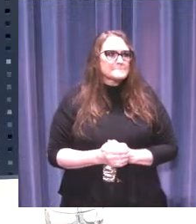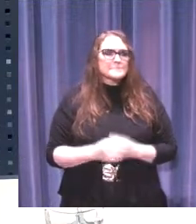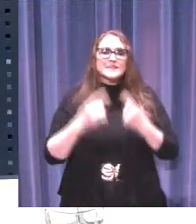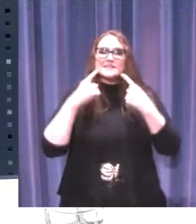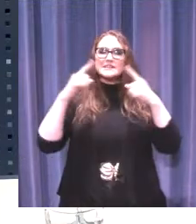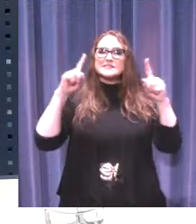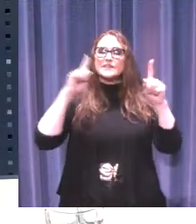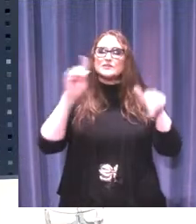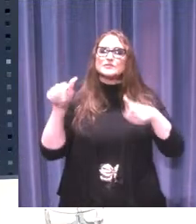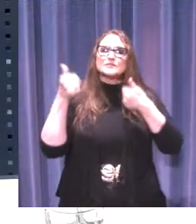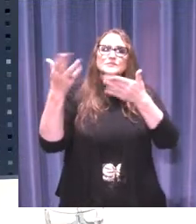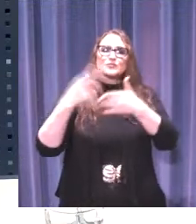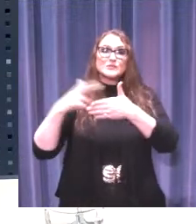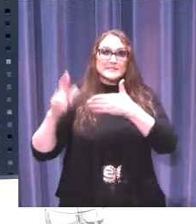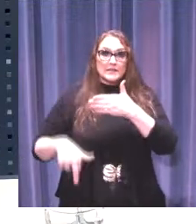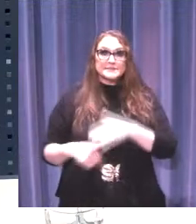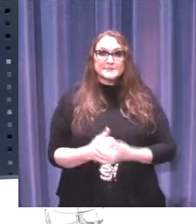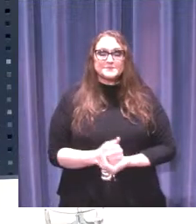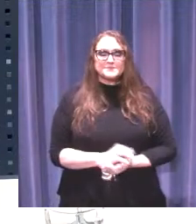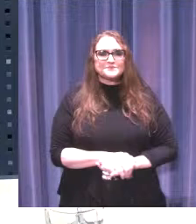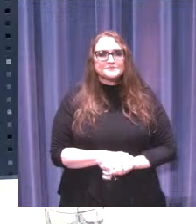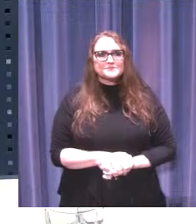successful in delivering results.